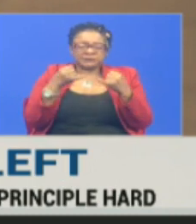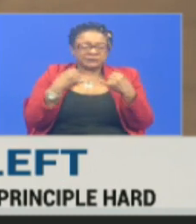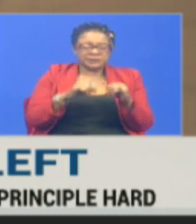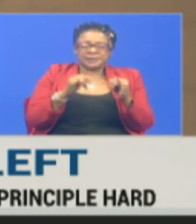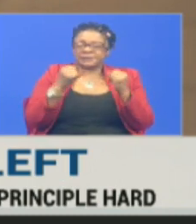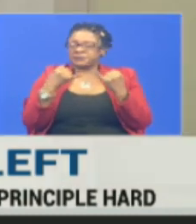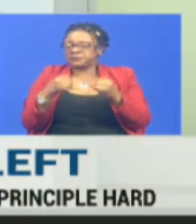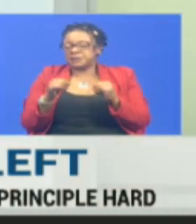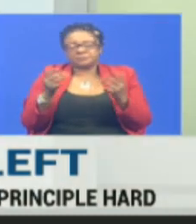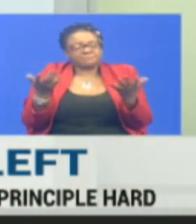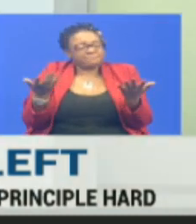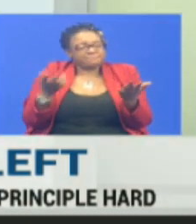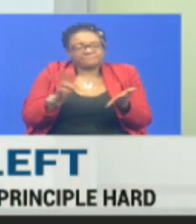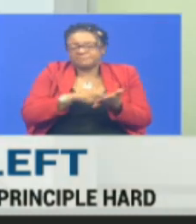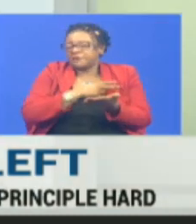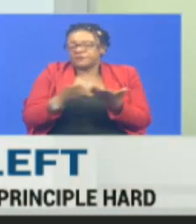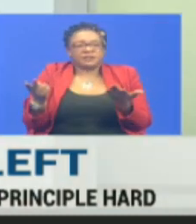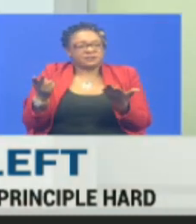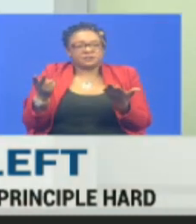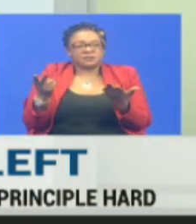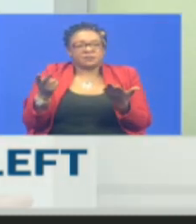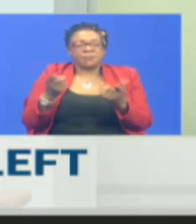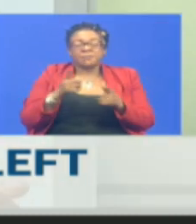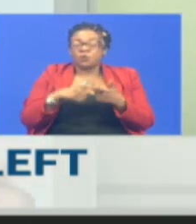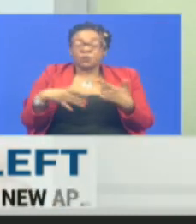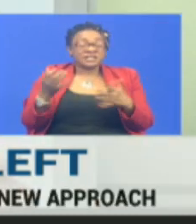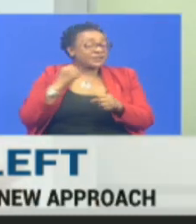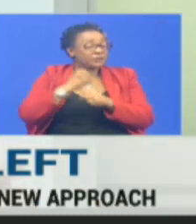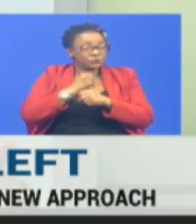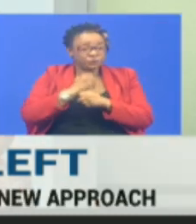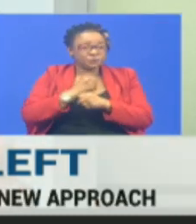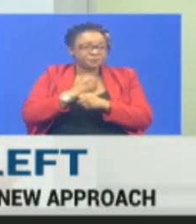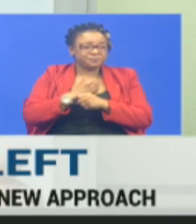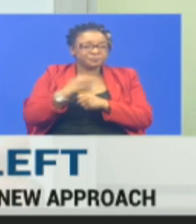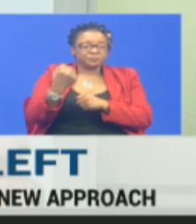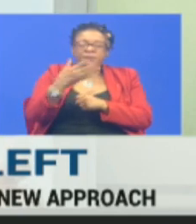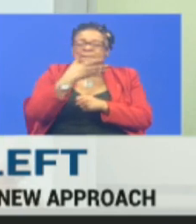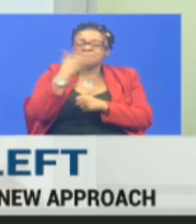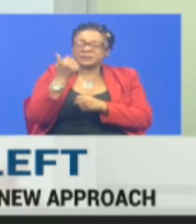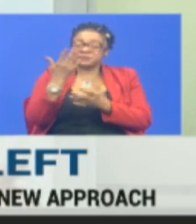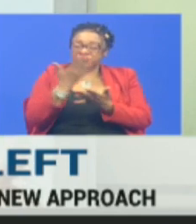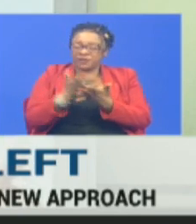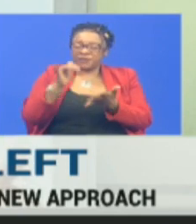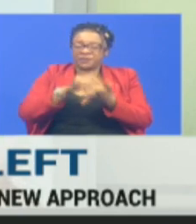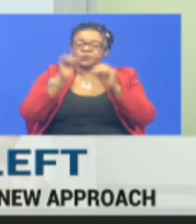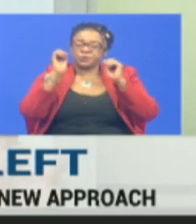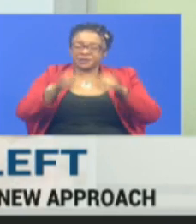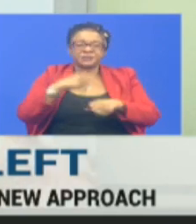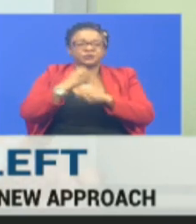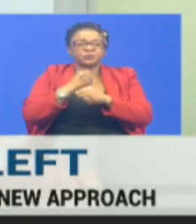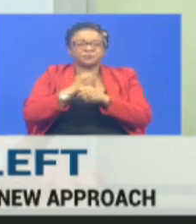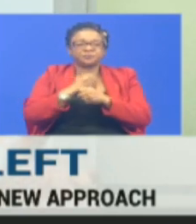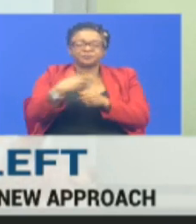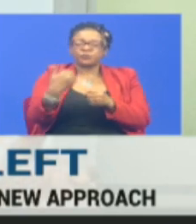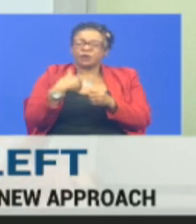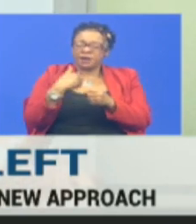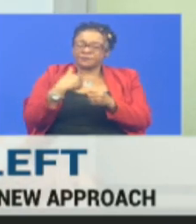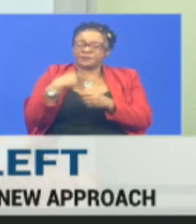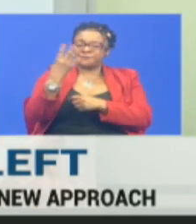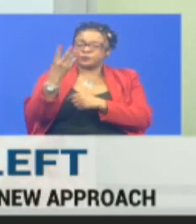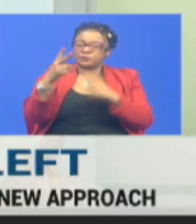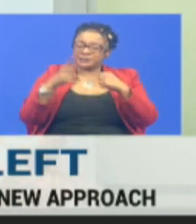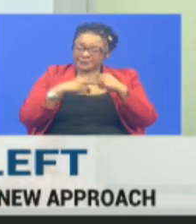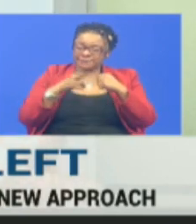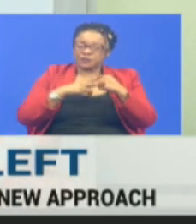have failed. So whatever you do, the best thing that you can do is to have the 47